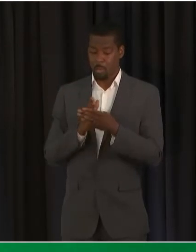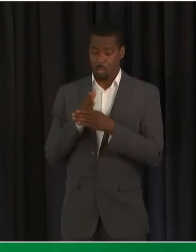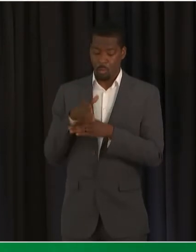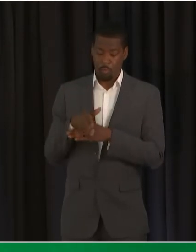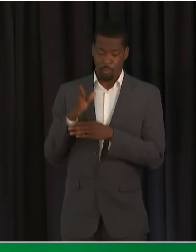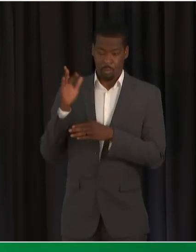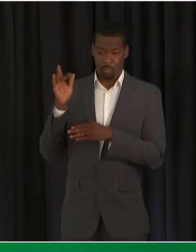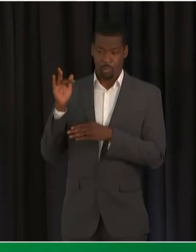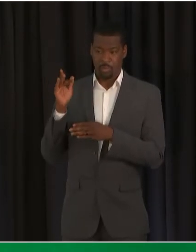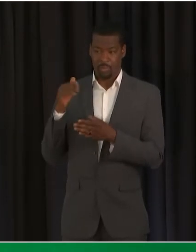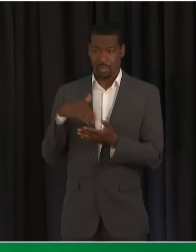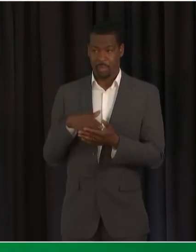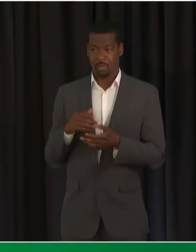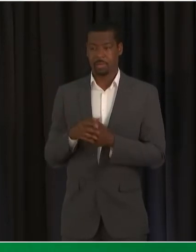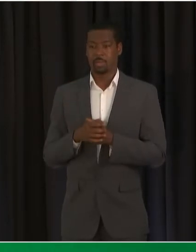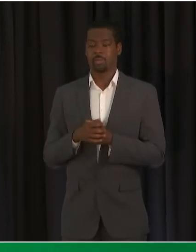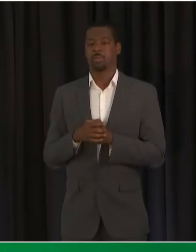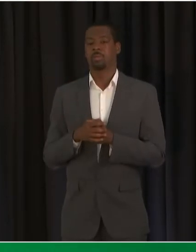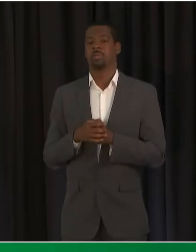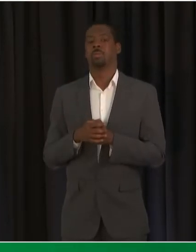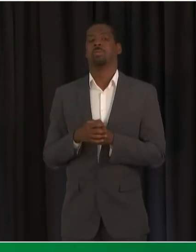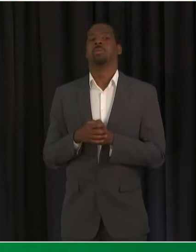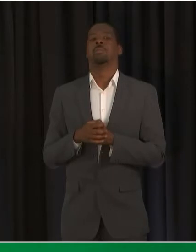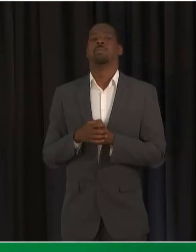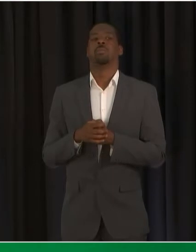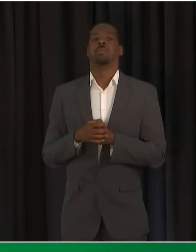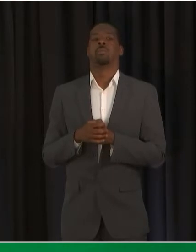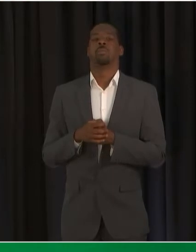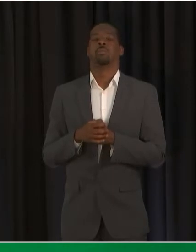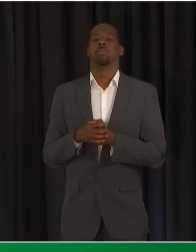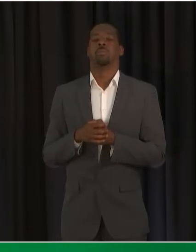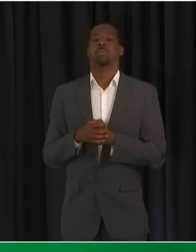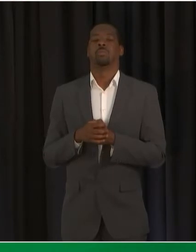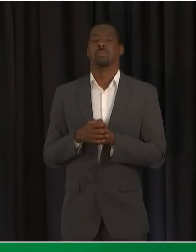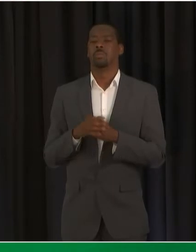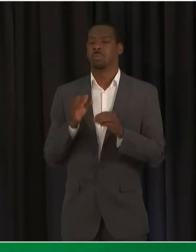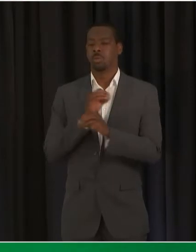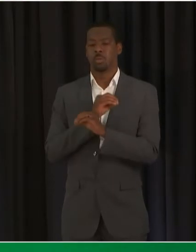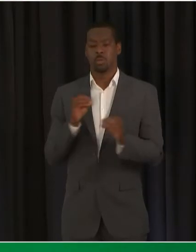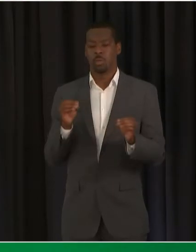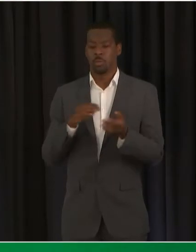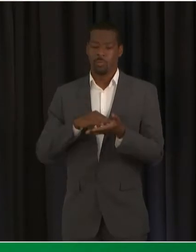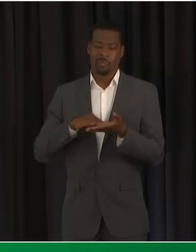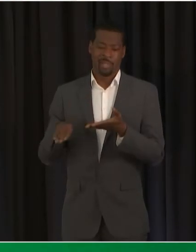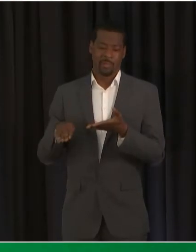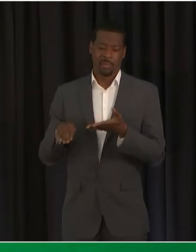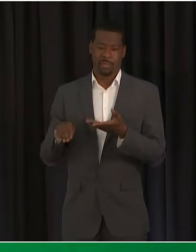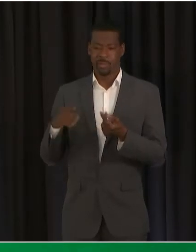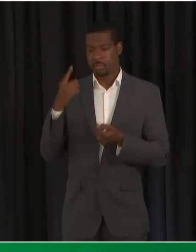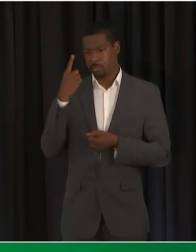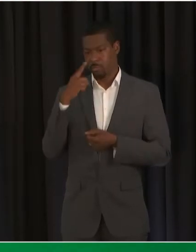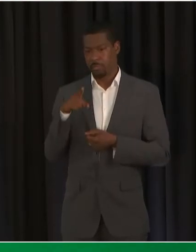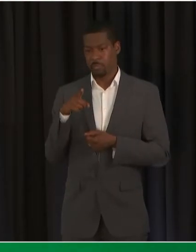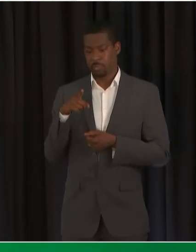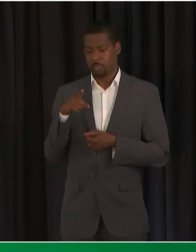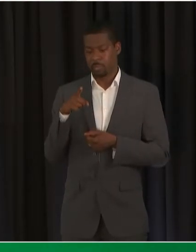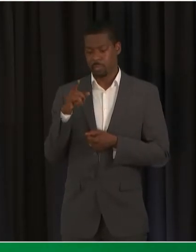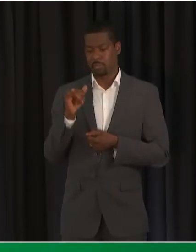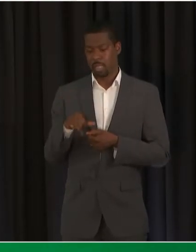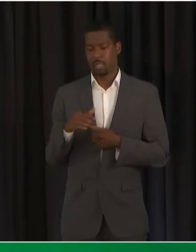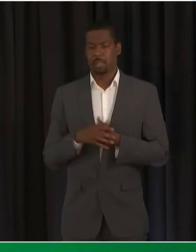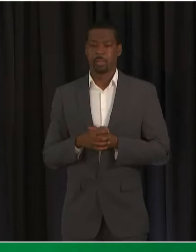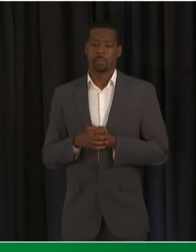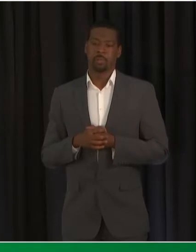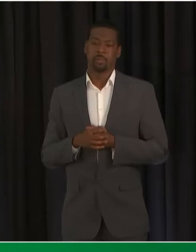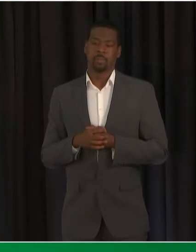over $25,000, all right? There are no forgiveness features for the